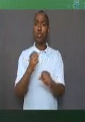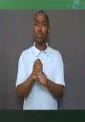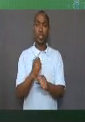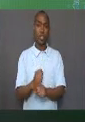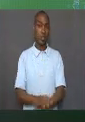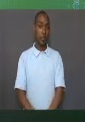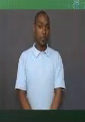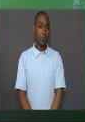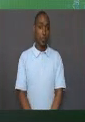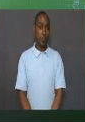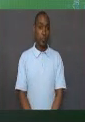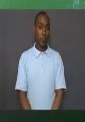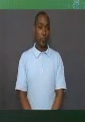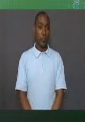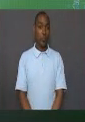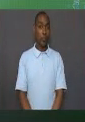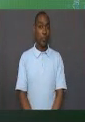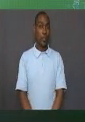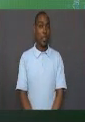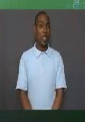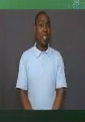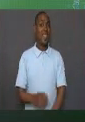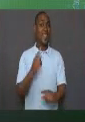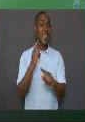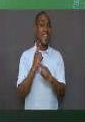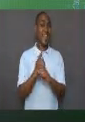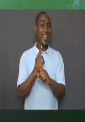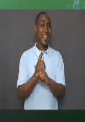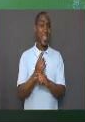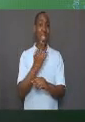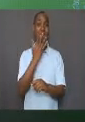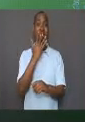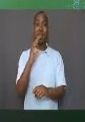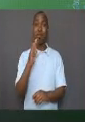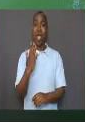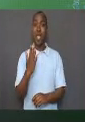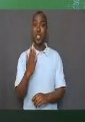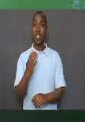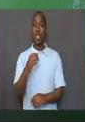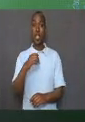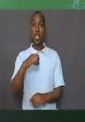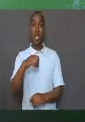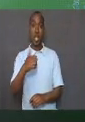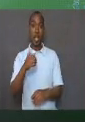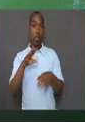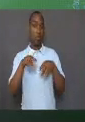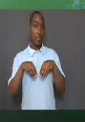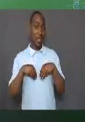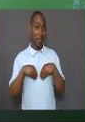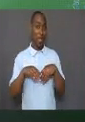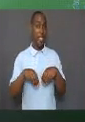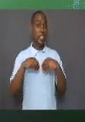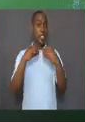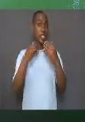normally. The right type of blood must be given to the recipient